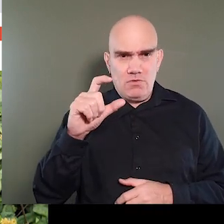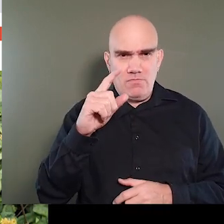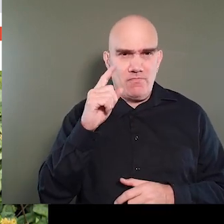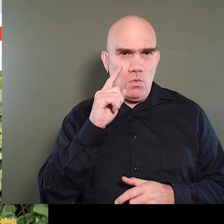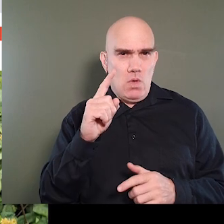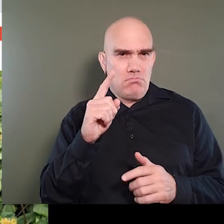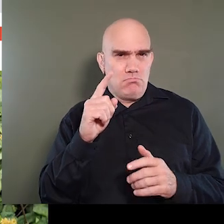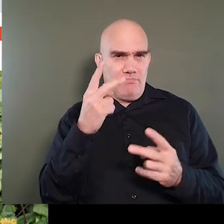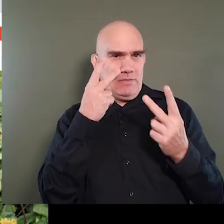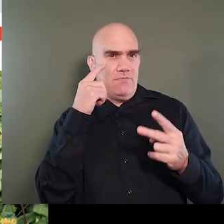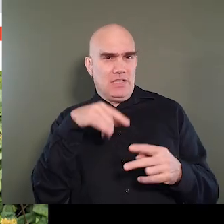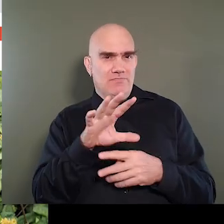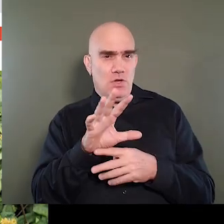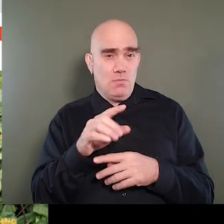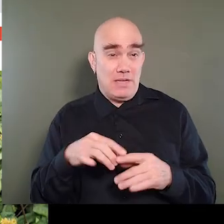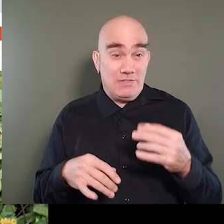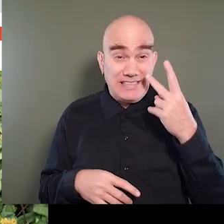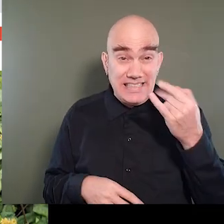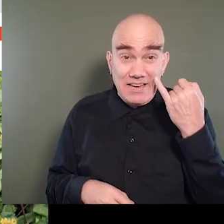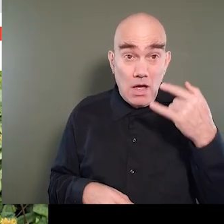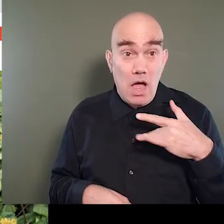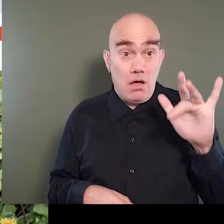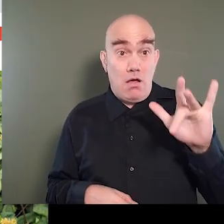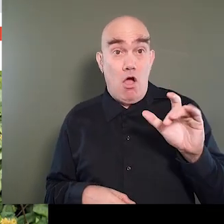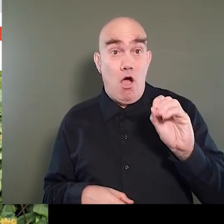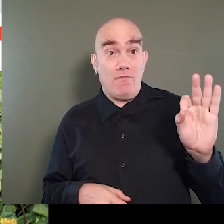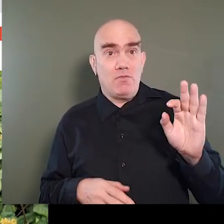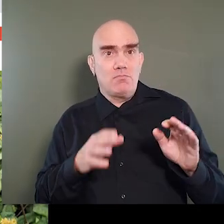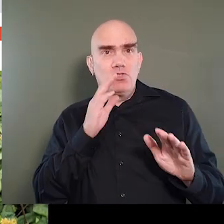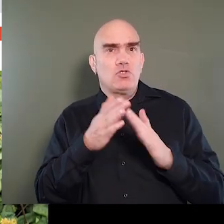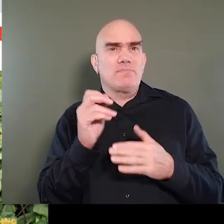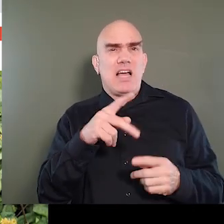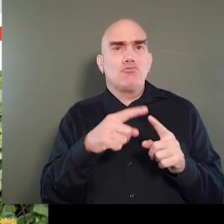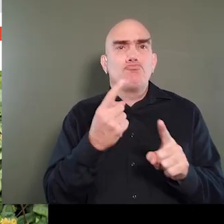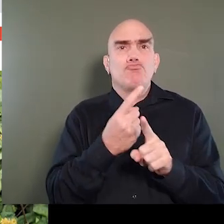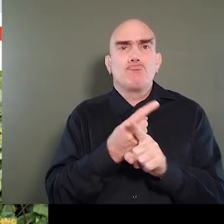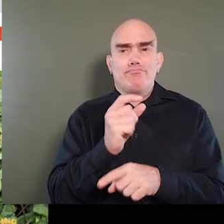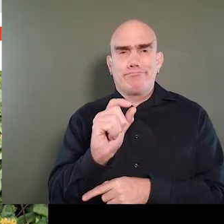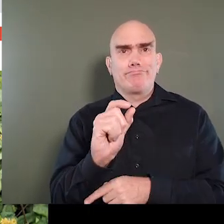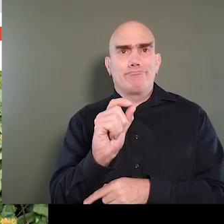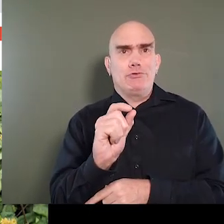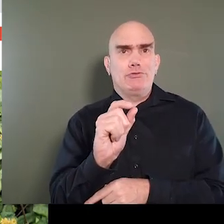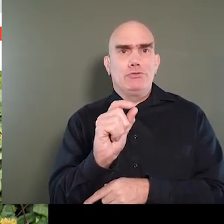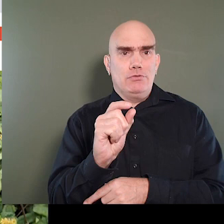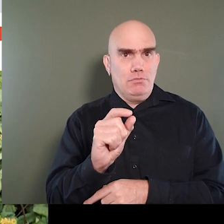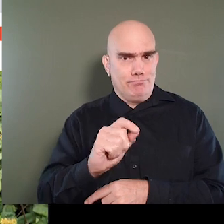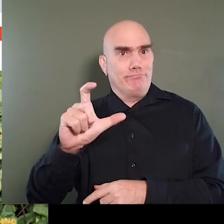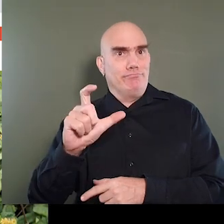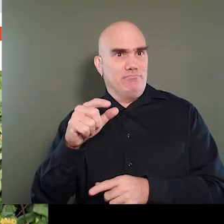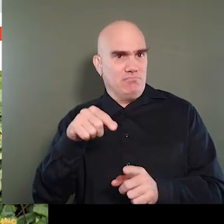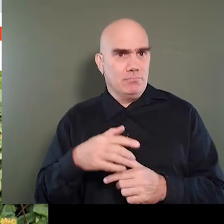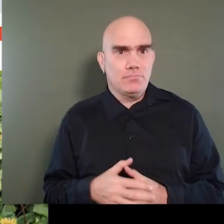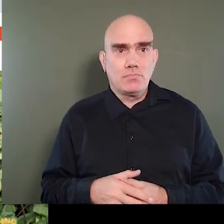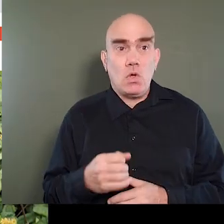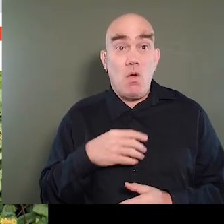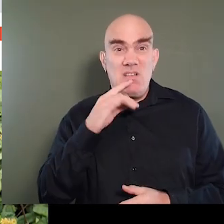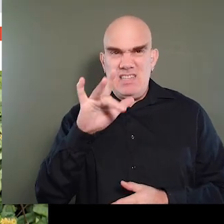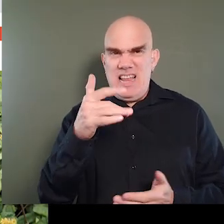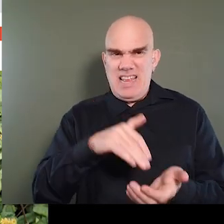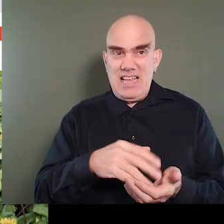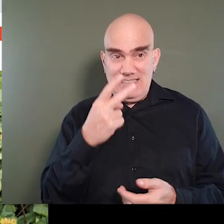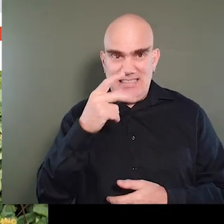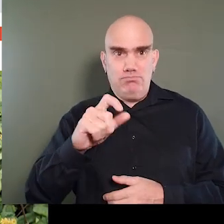video, but you see if I unselect it, it turns back into a standard small cursor. So I'm going to select that